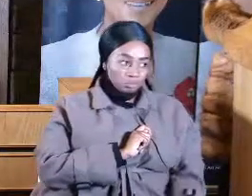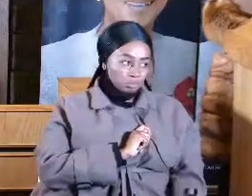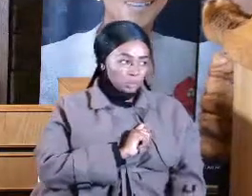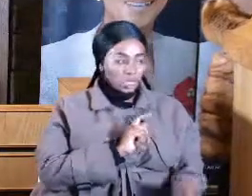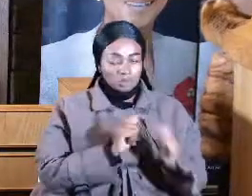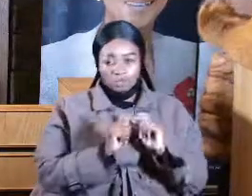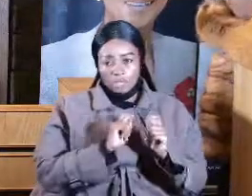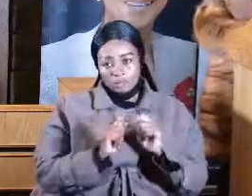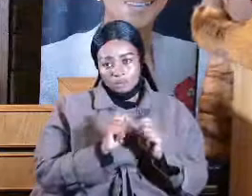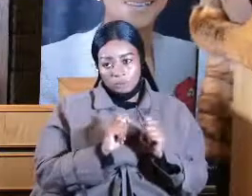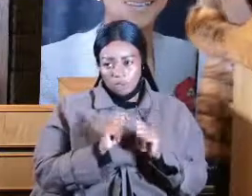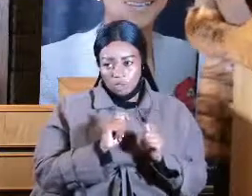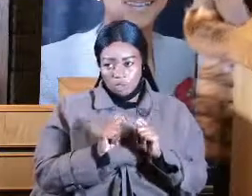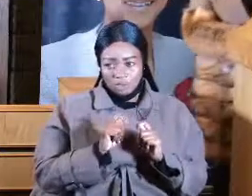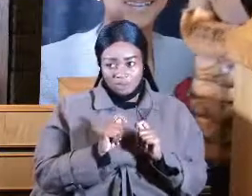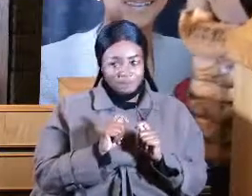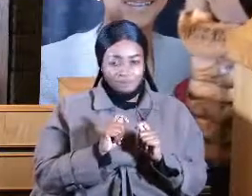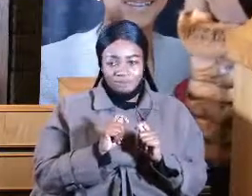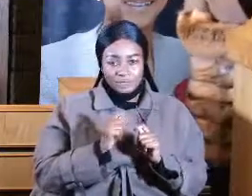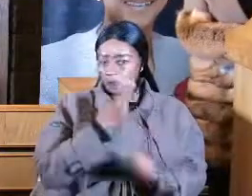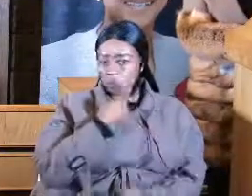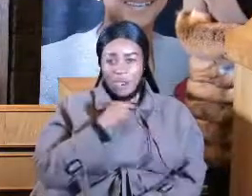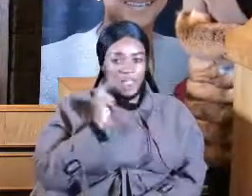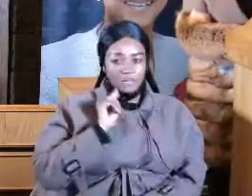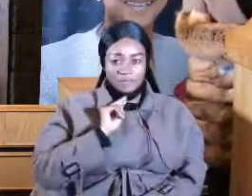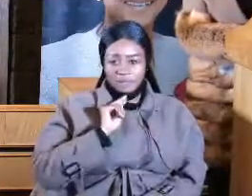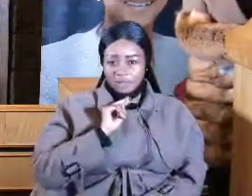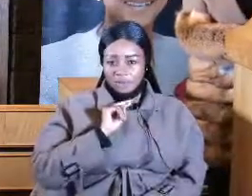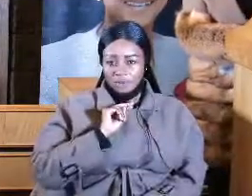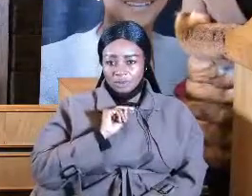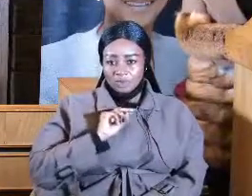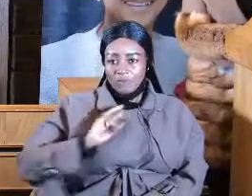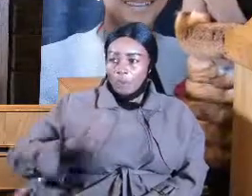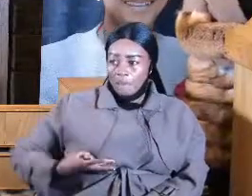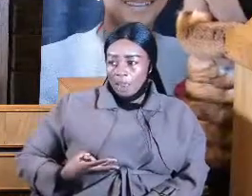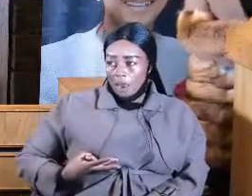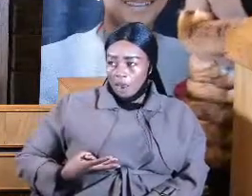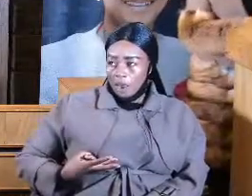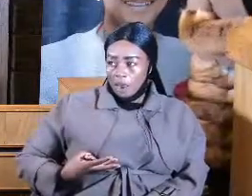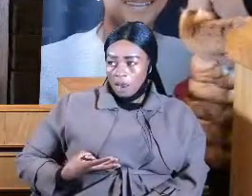transport sector has been very hostile to women. Let me allow